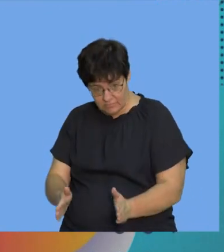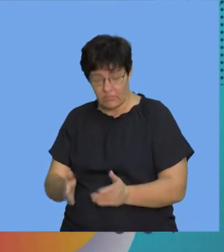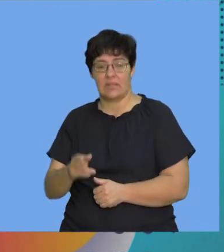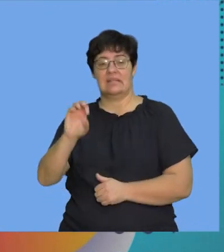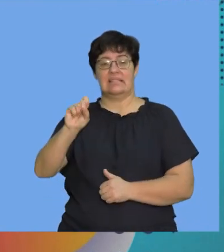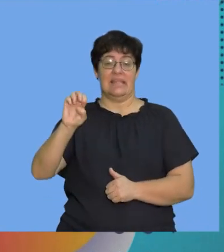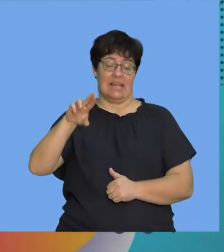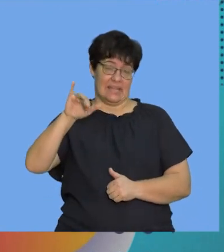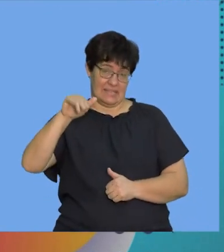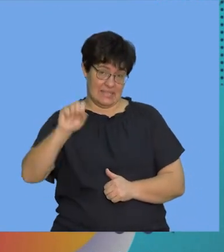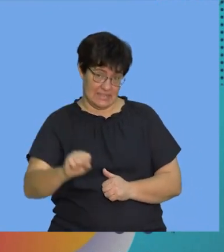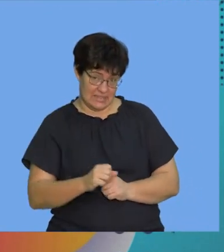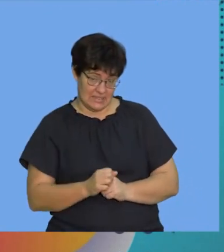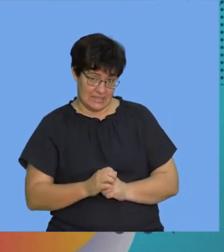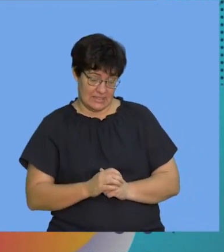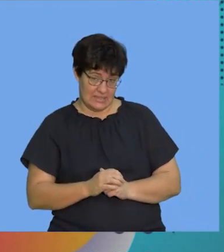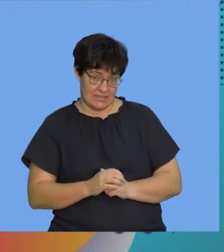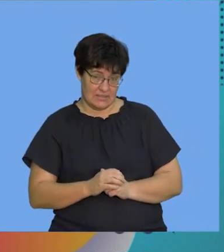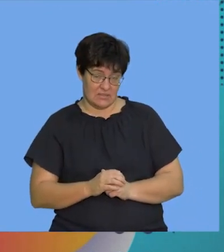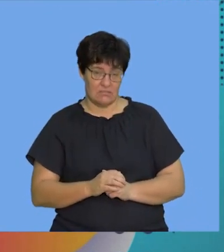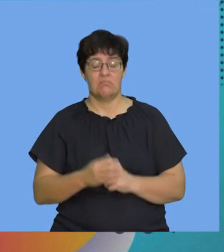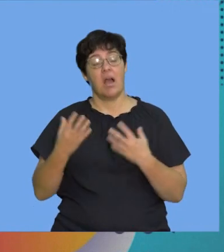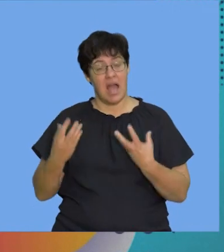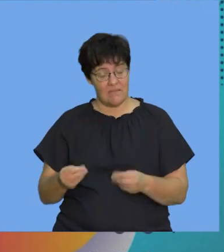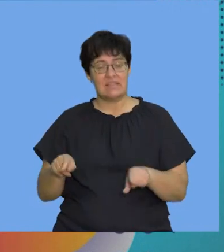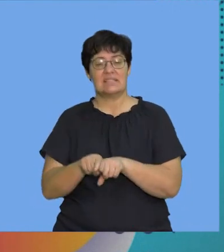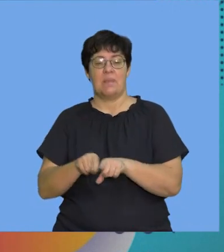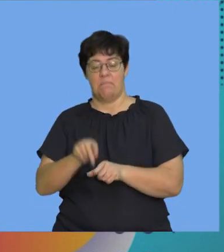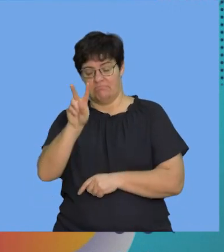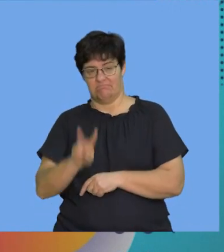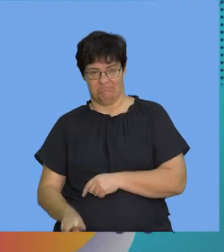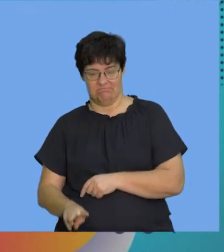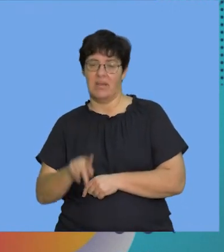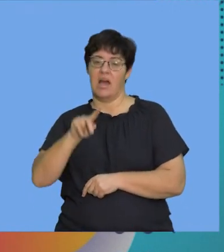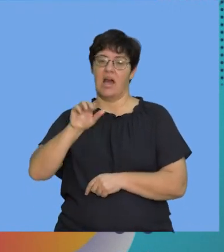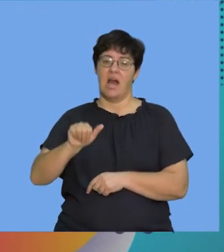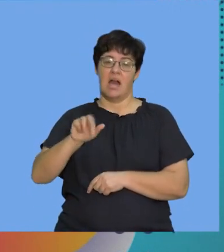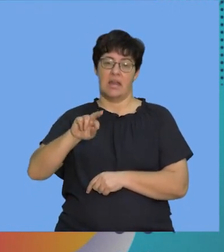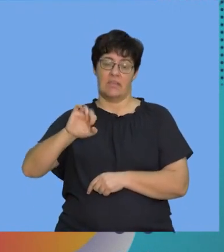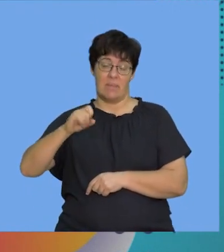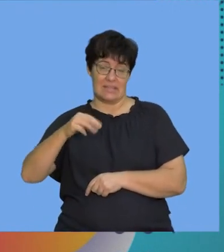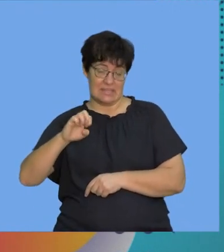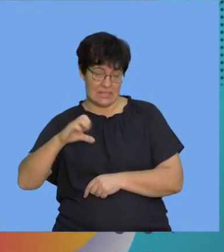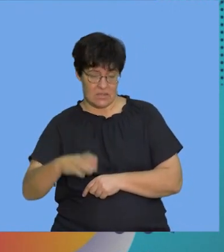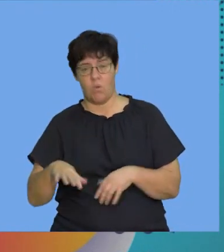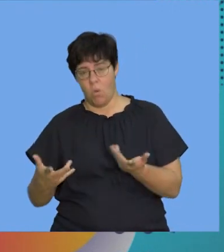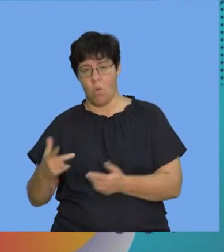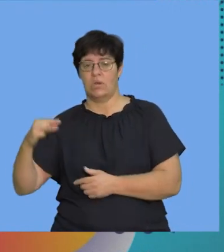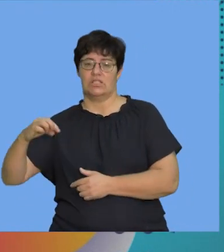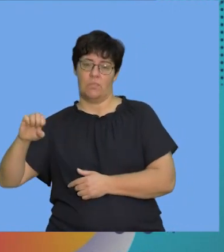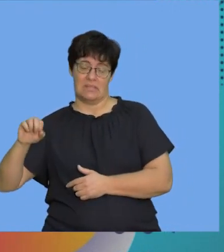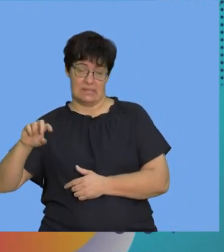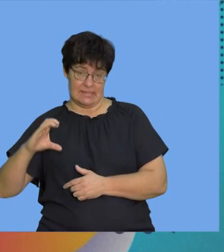on to look at a series, which is also either a arithmetic or a